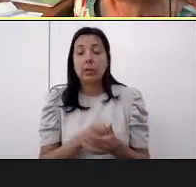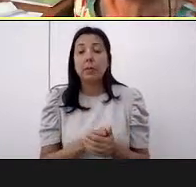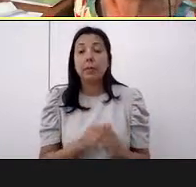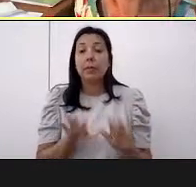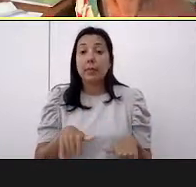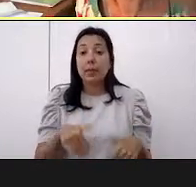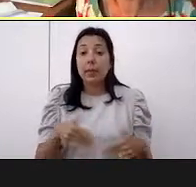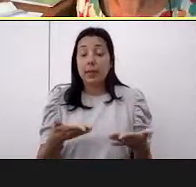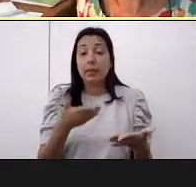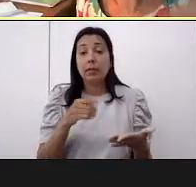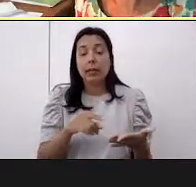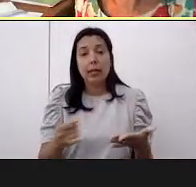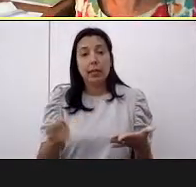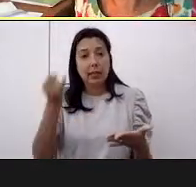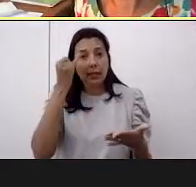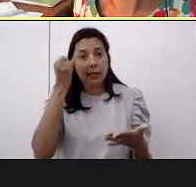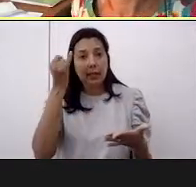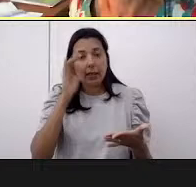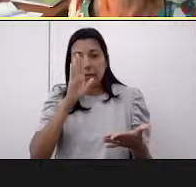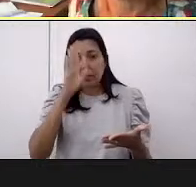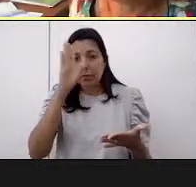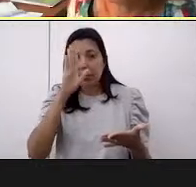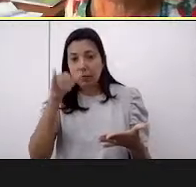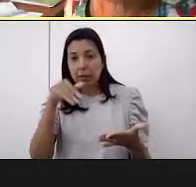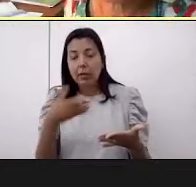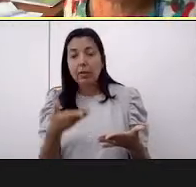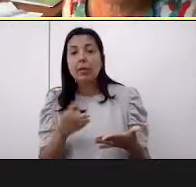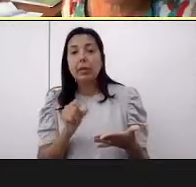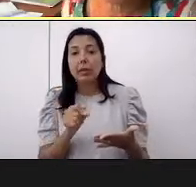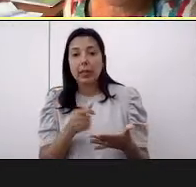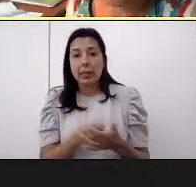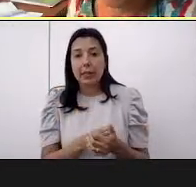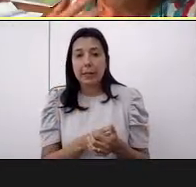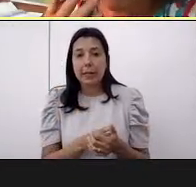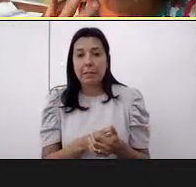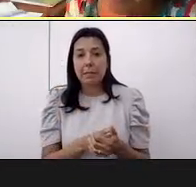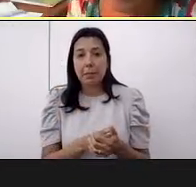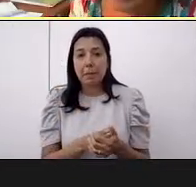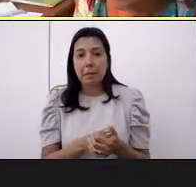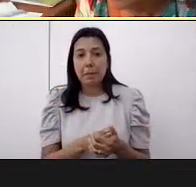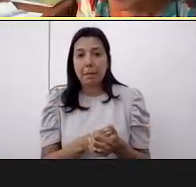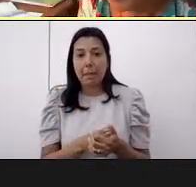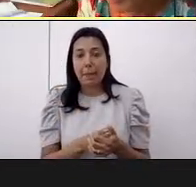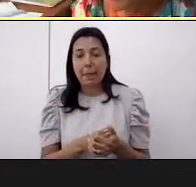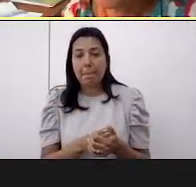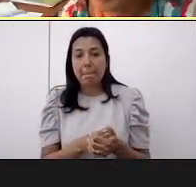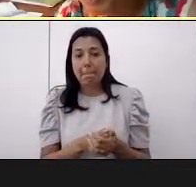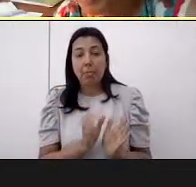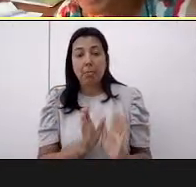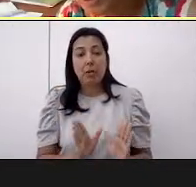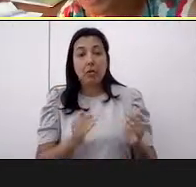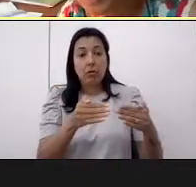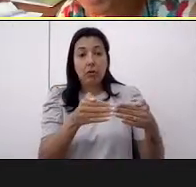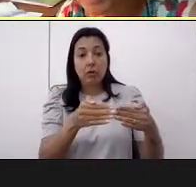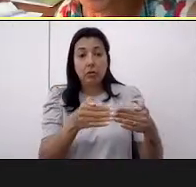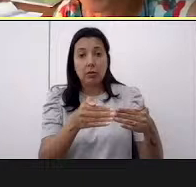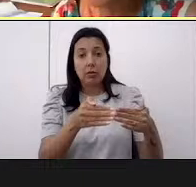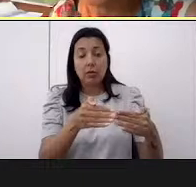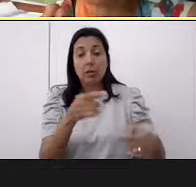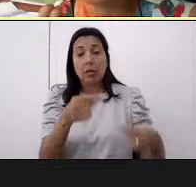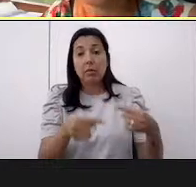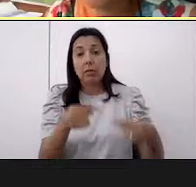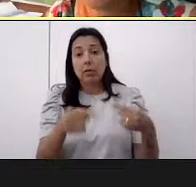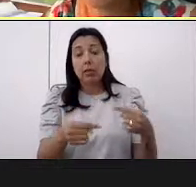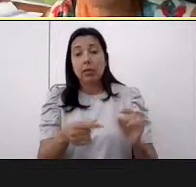and the politics forum brings some important types of actors on the policy